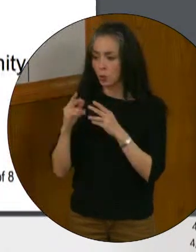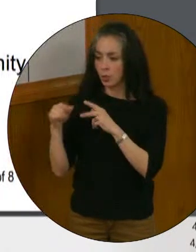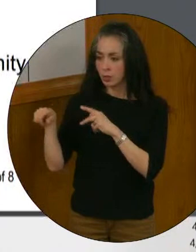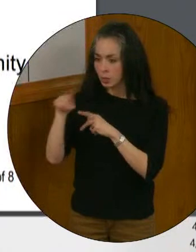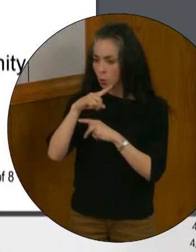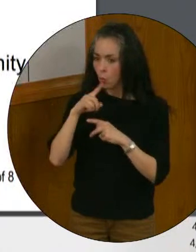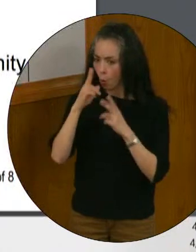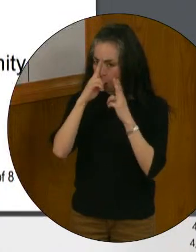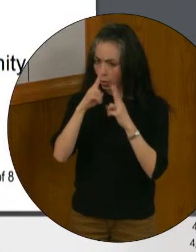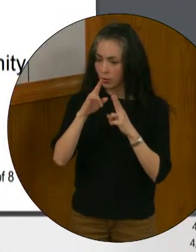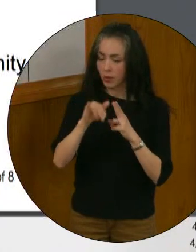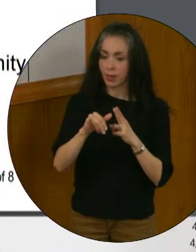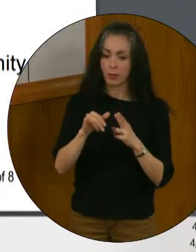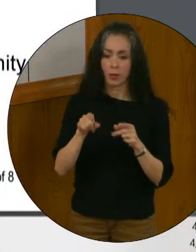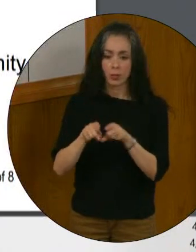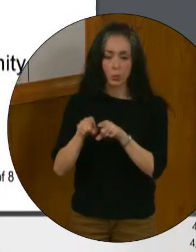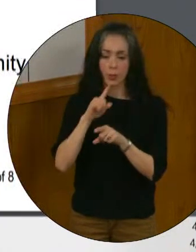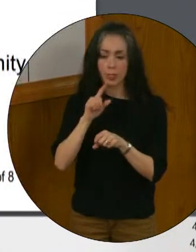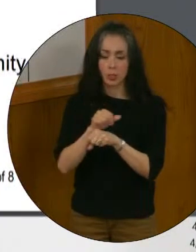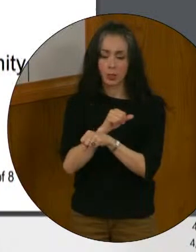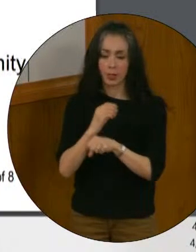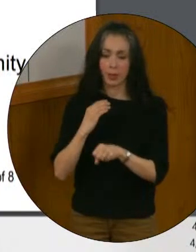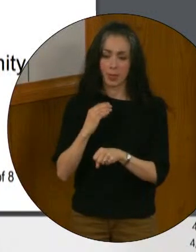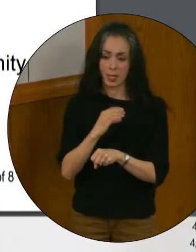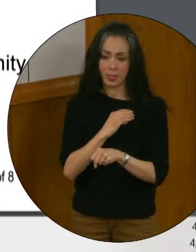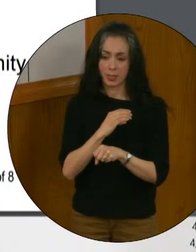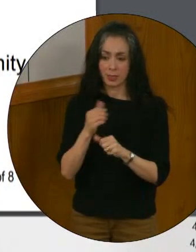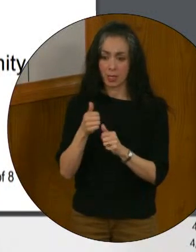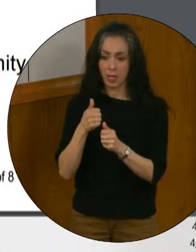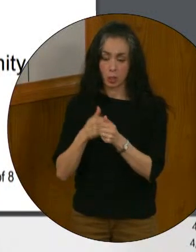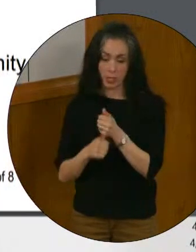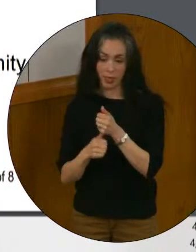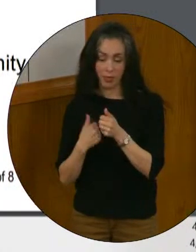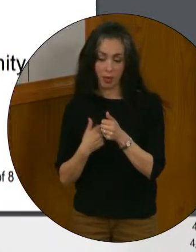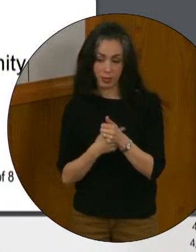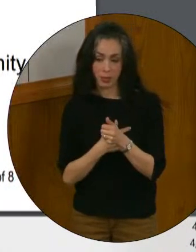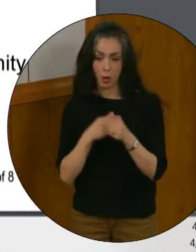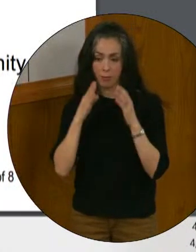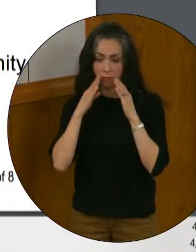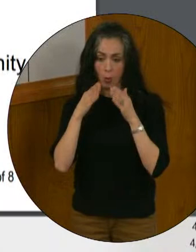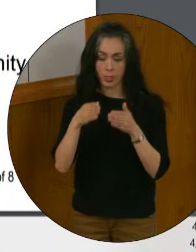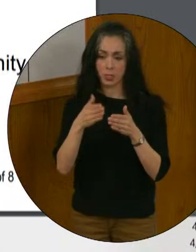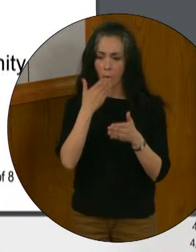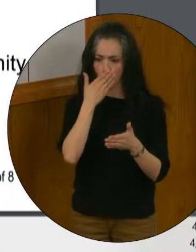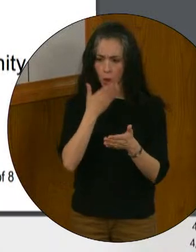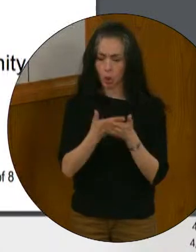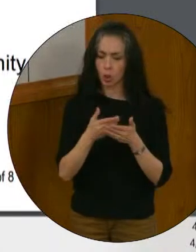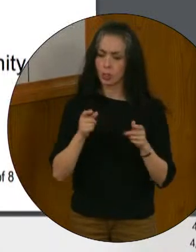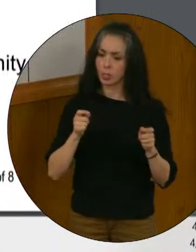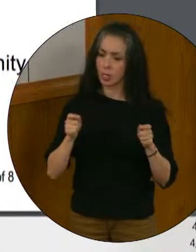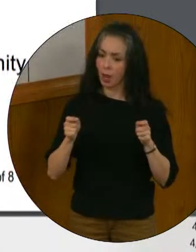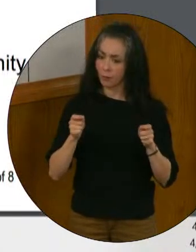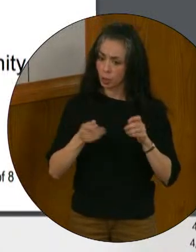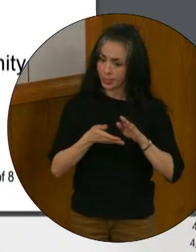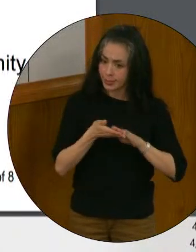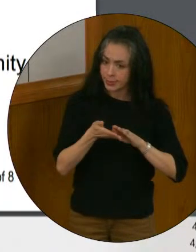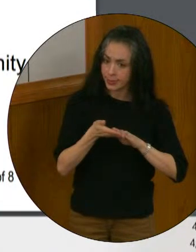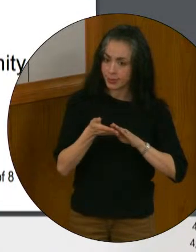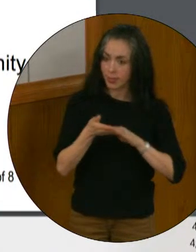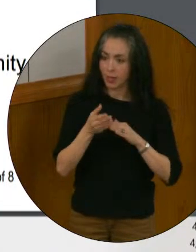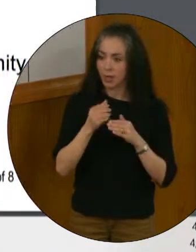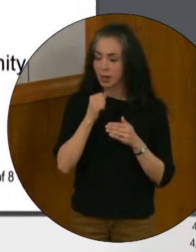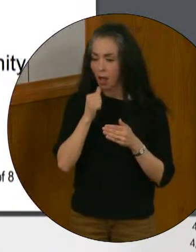governance. We also want to make sure that the committees who are underneath us are focused on good governance and not on the